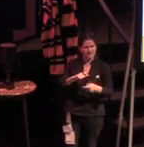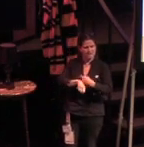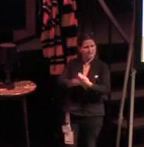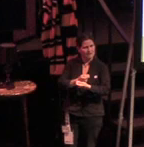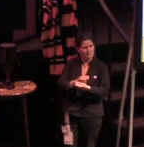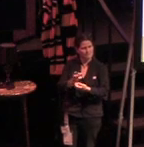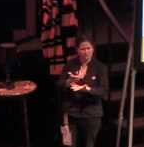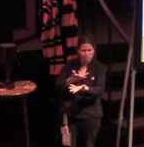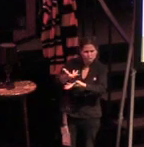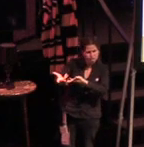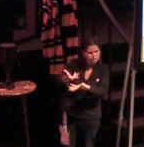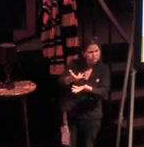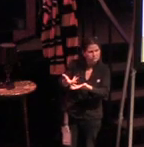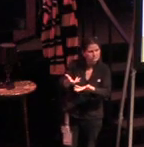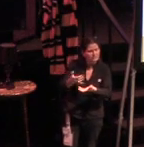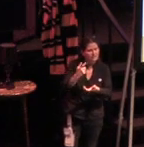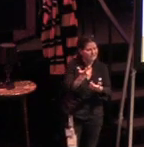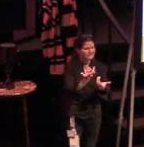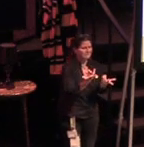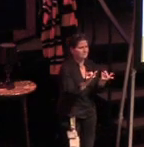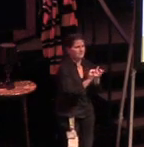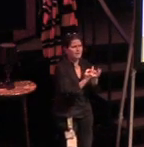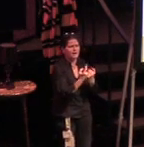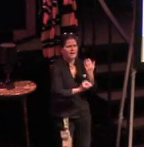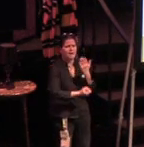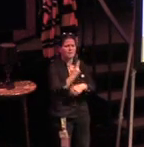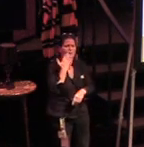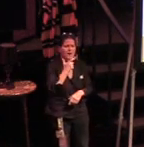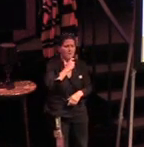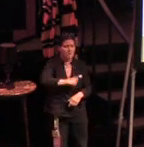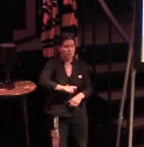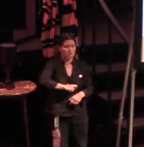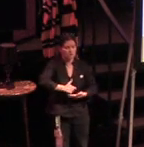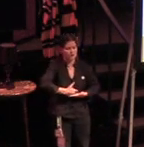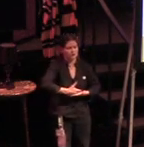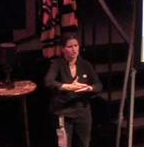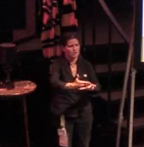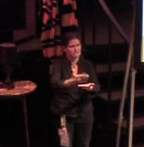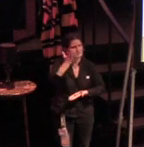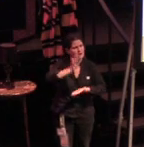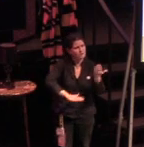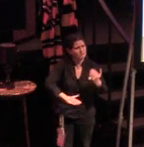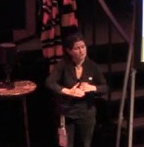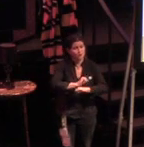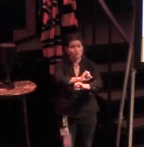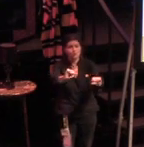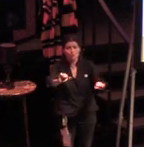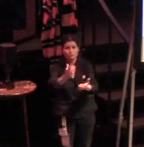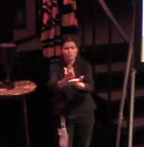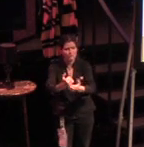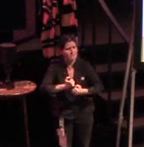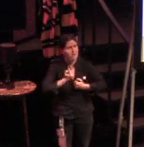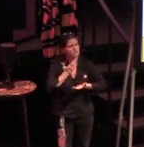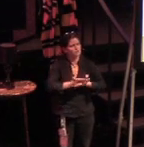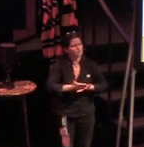classic thing that people often do when you share your experiences because it like you know if your truth we all have our own version so it's our truth